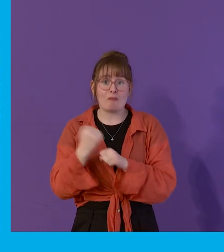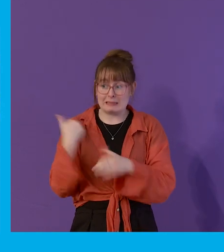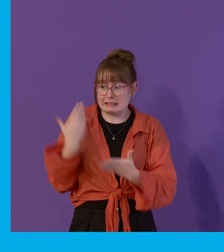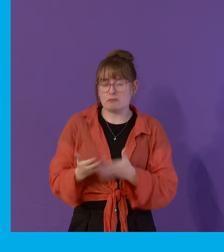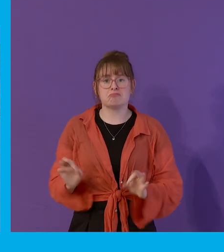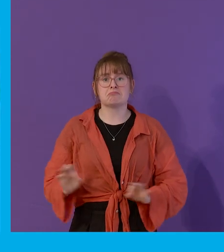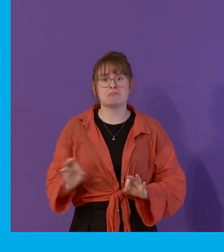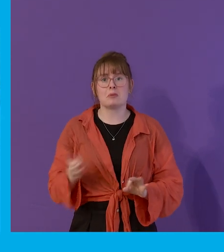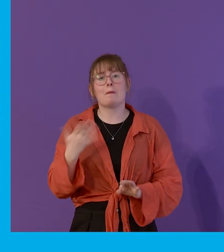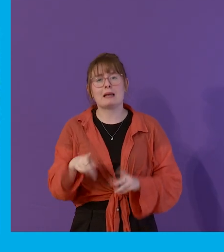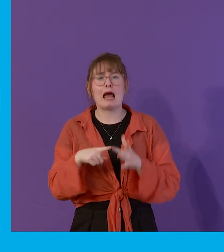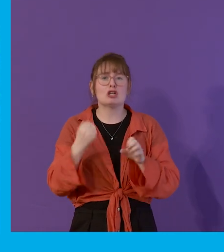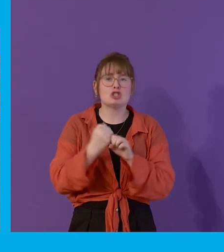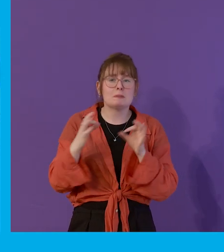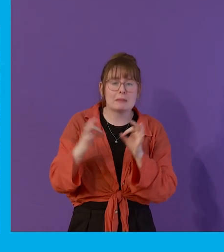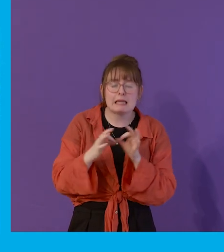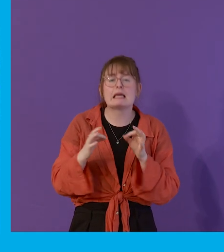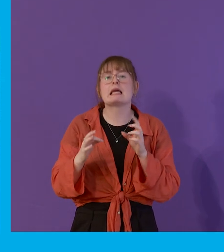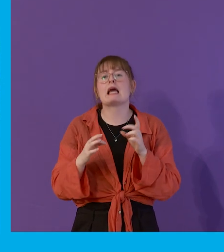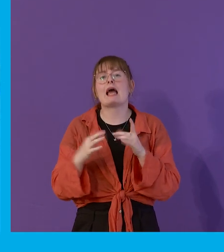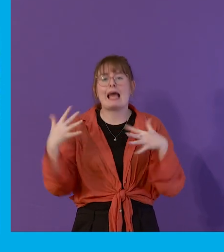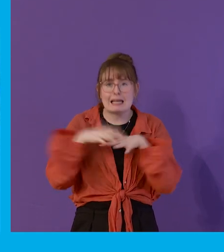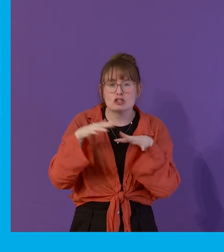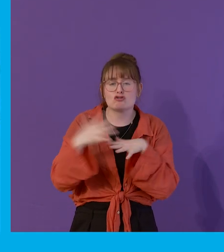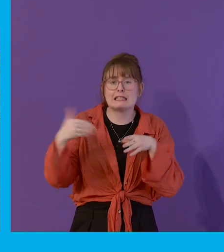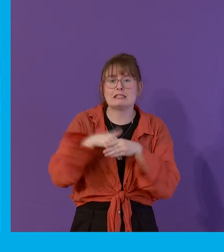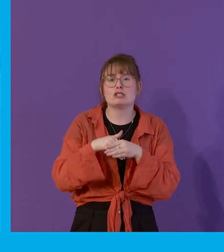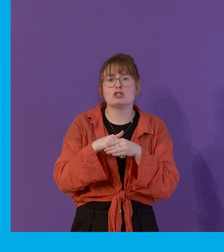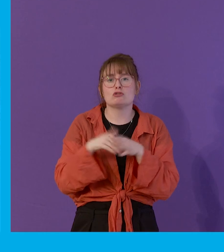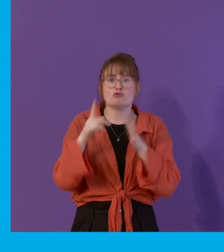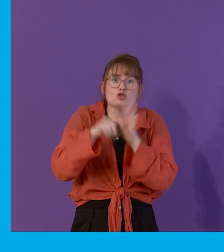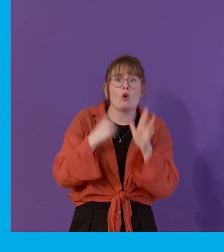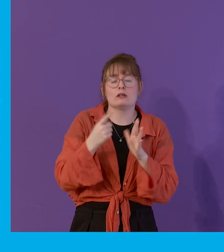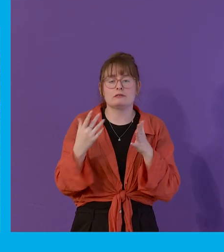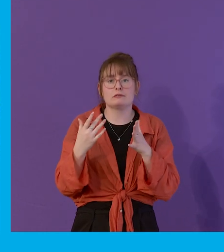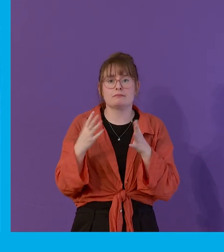like IGBs, the integrated joint boards. We've looked at this drive towards